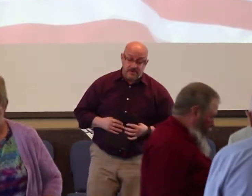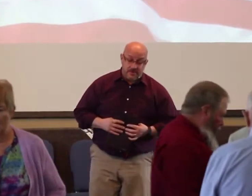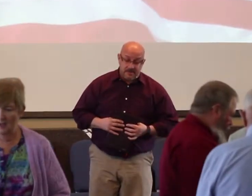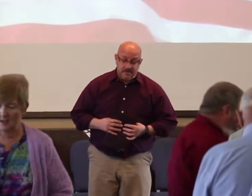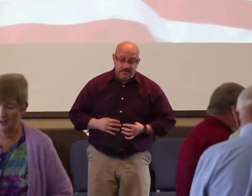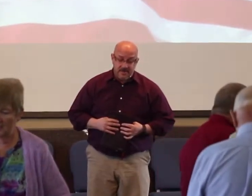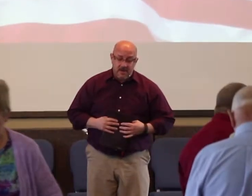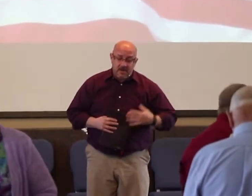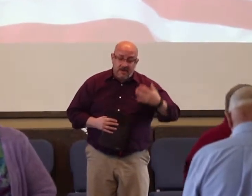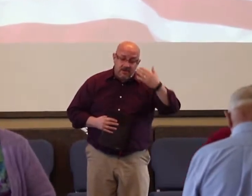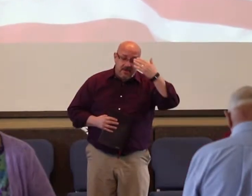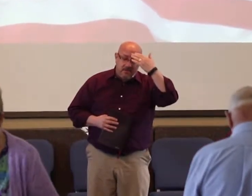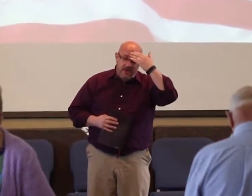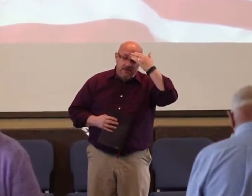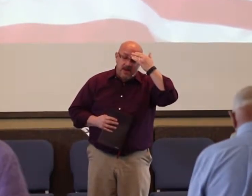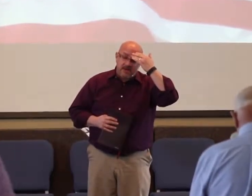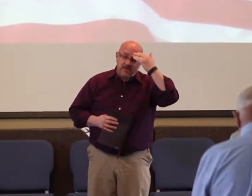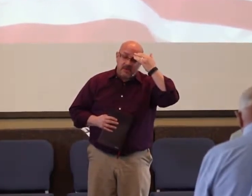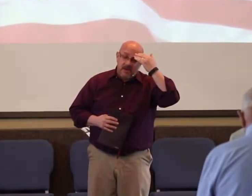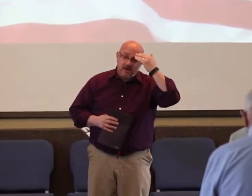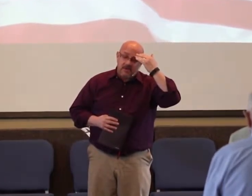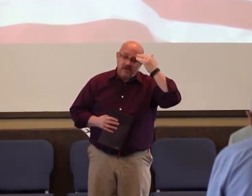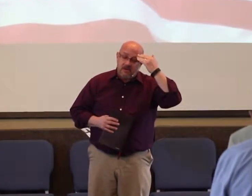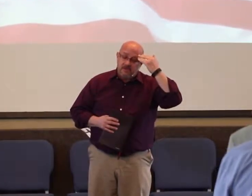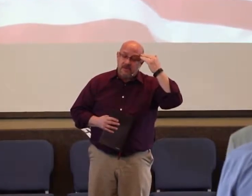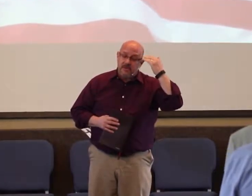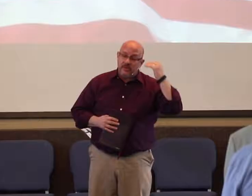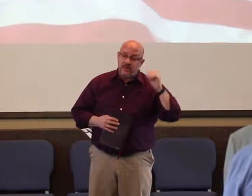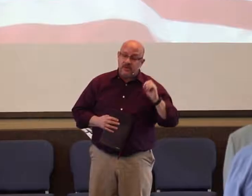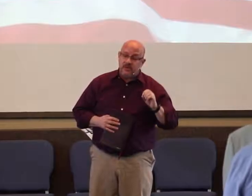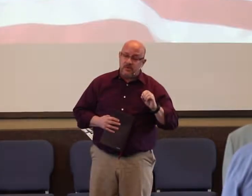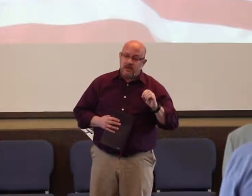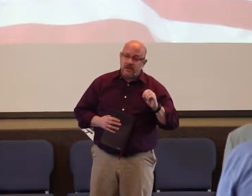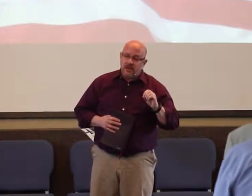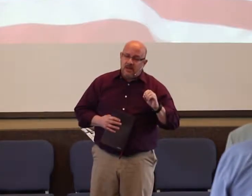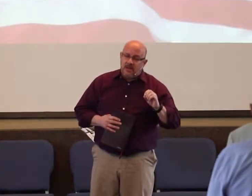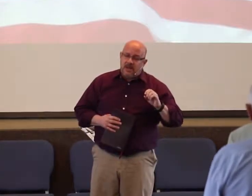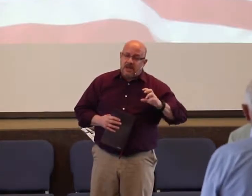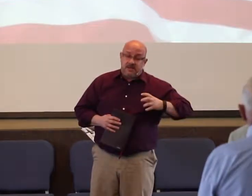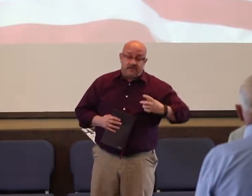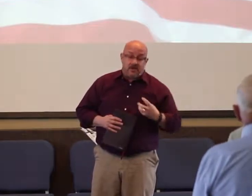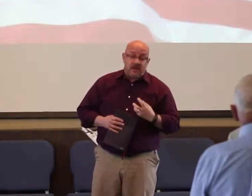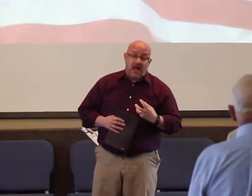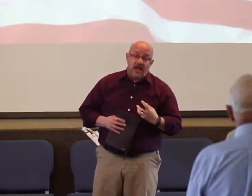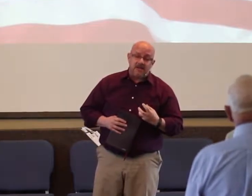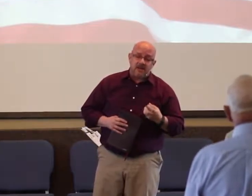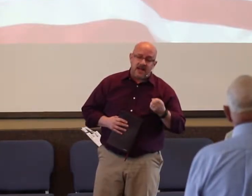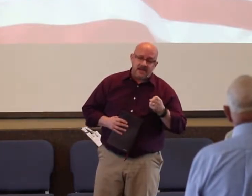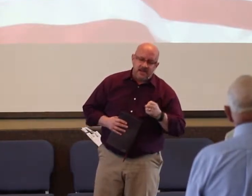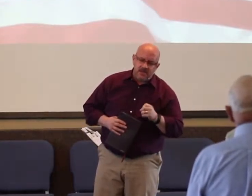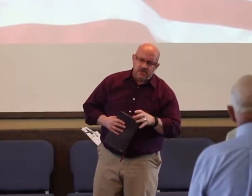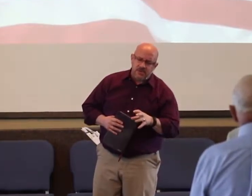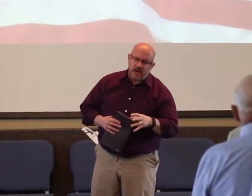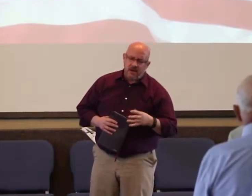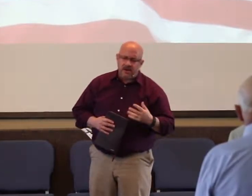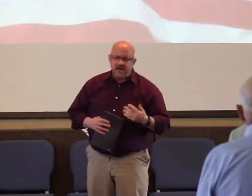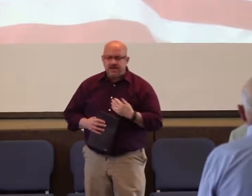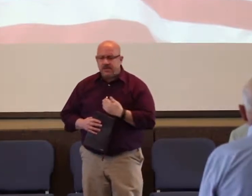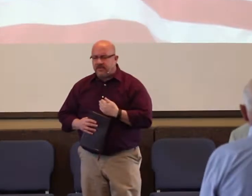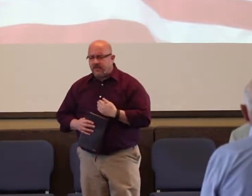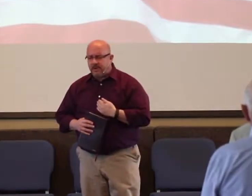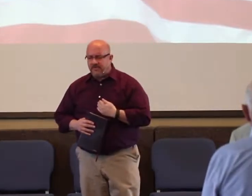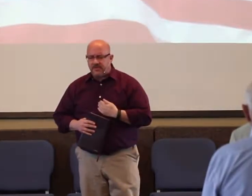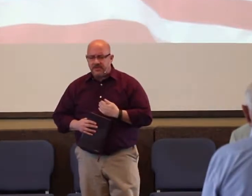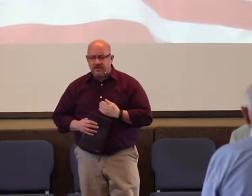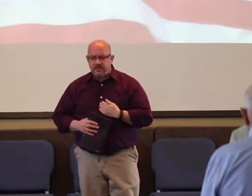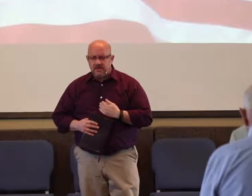that is you. Father, that we might see ourselves and see you in a different light, a light that you shine on each